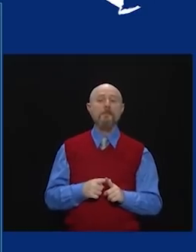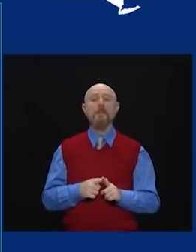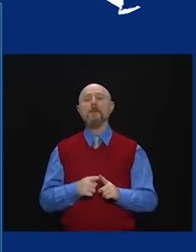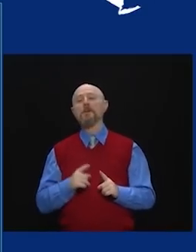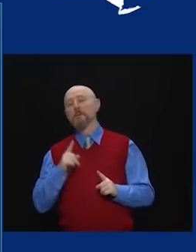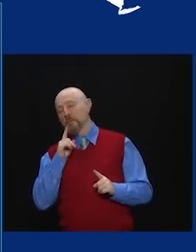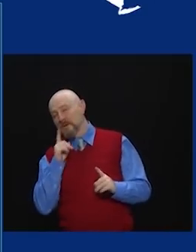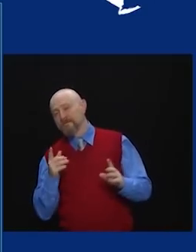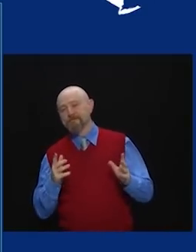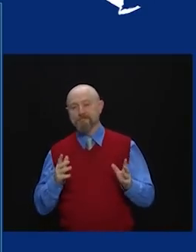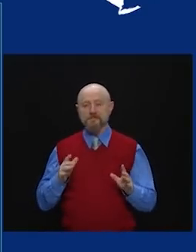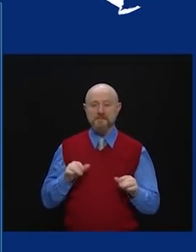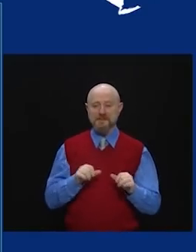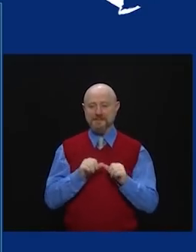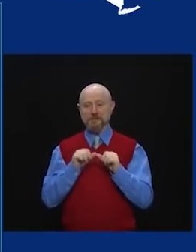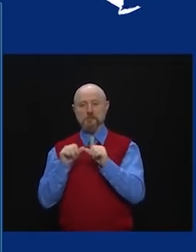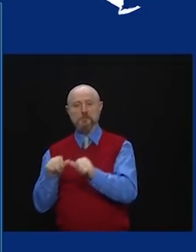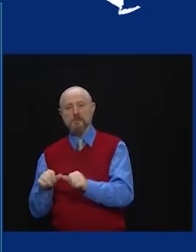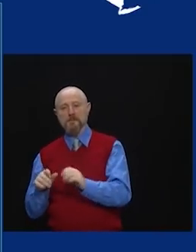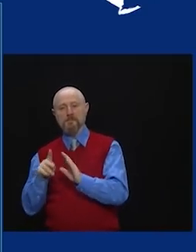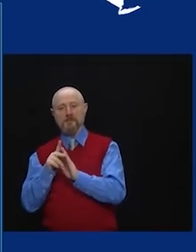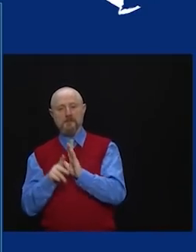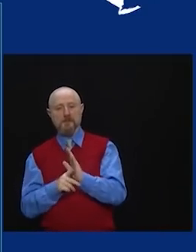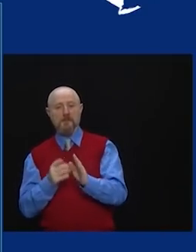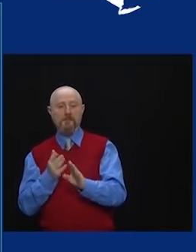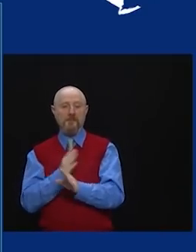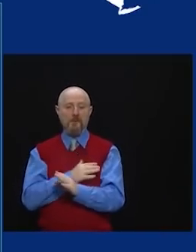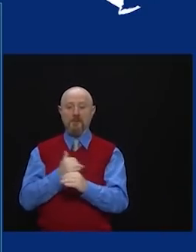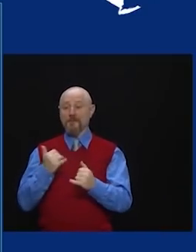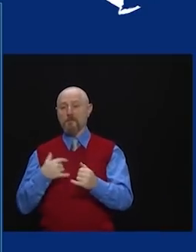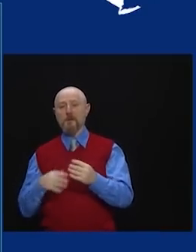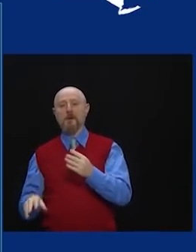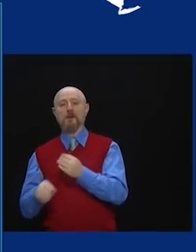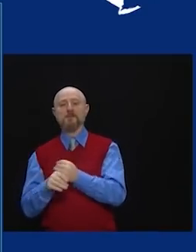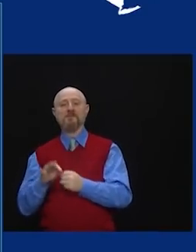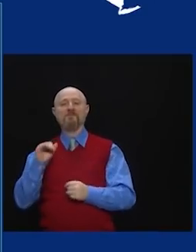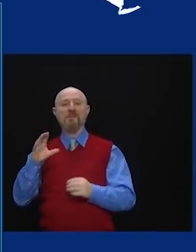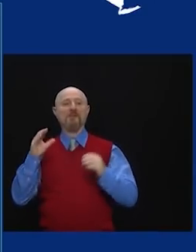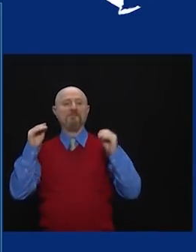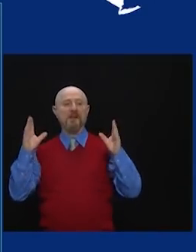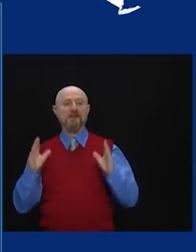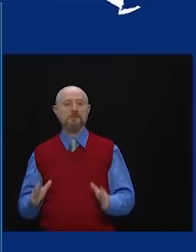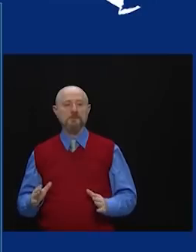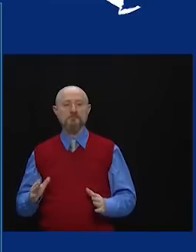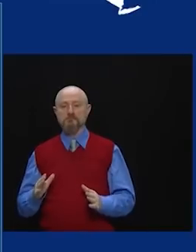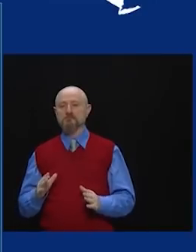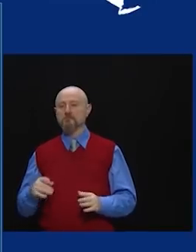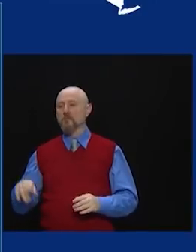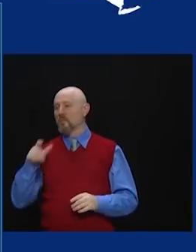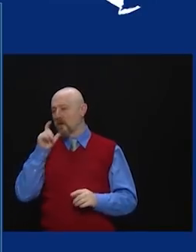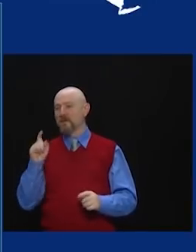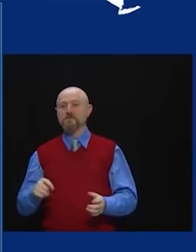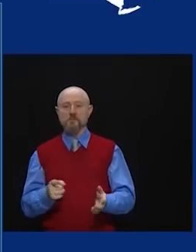had for that, but also now we're adding faculty to the list of individuals who will need to be vaccinated. So this is how we're going to ensure